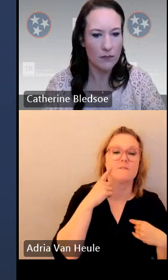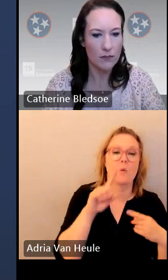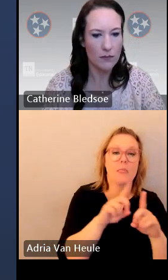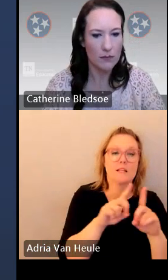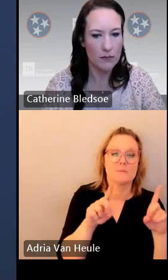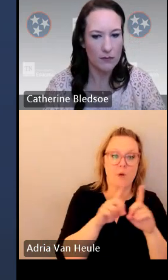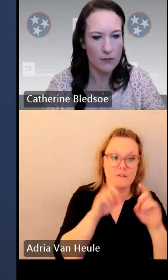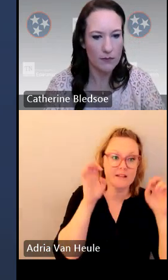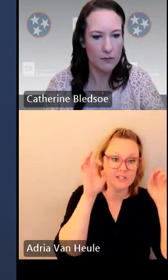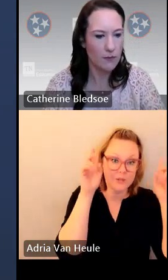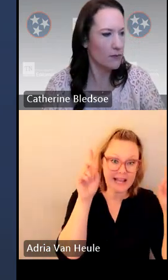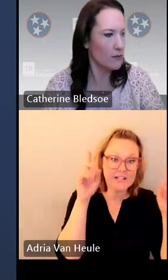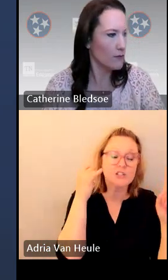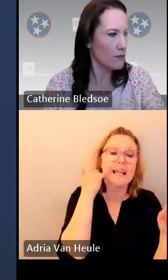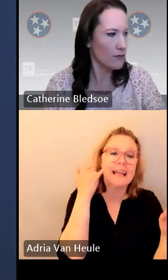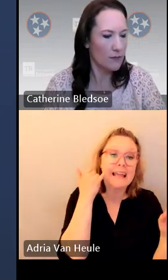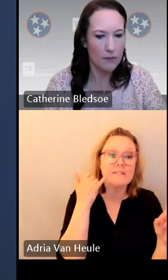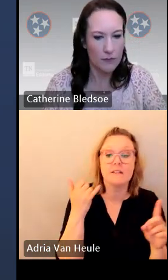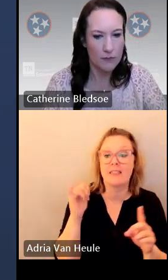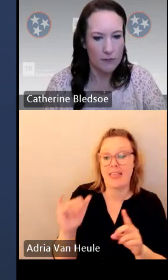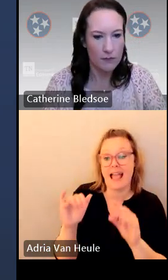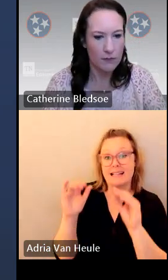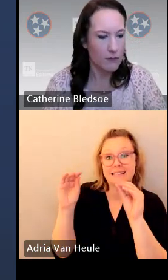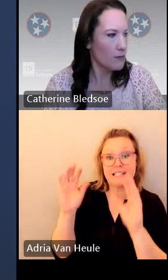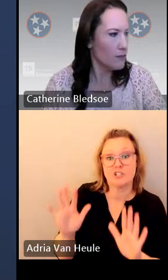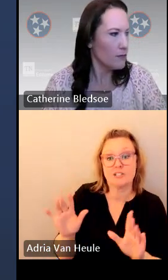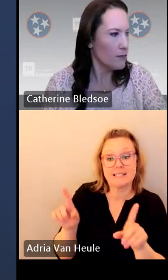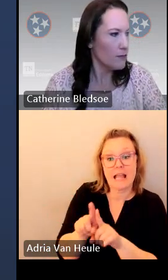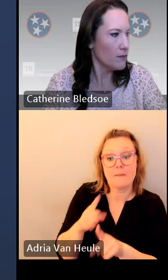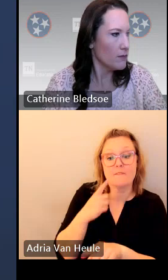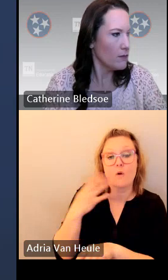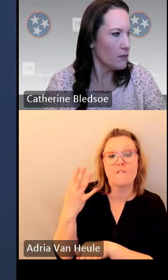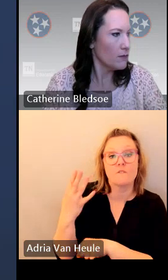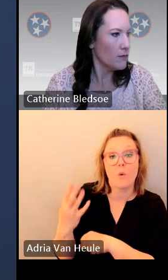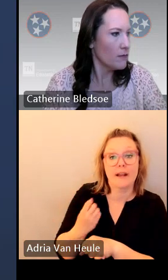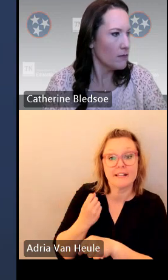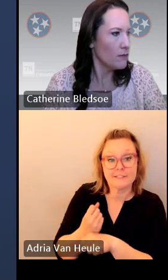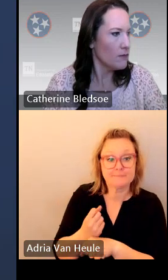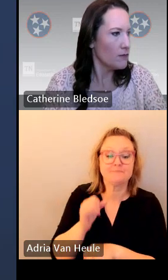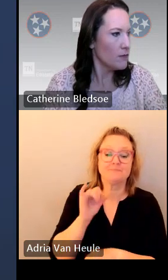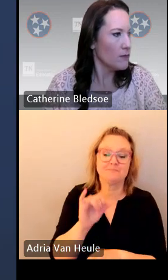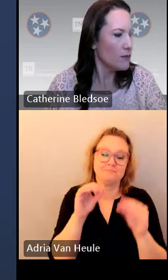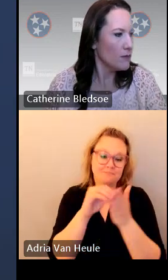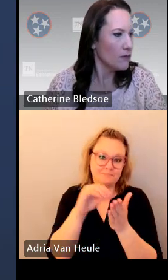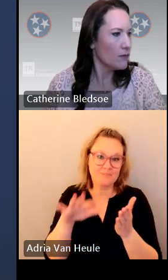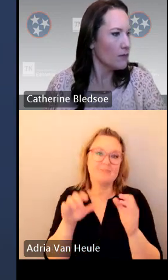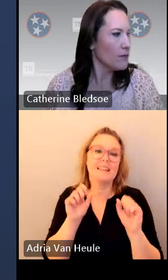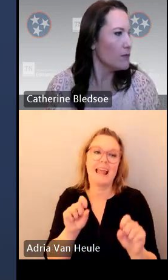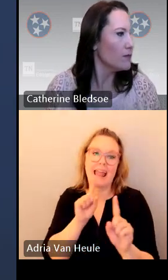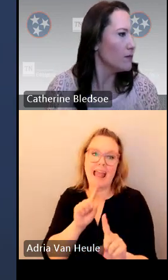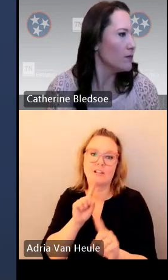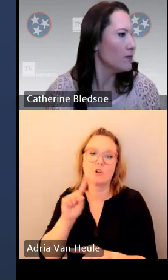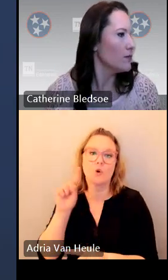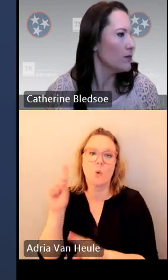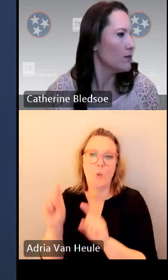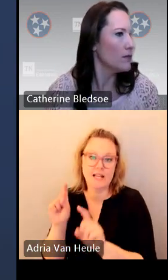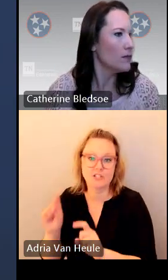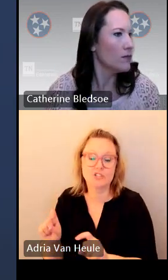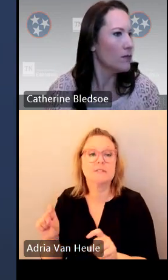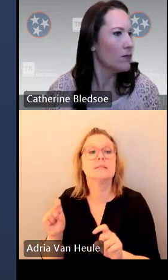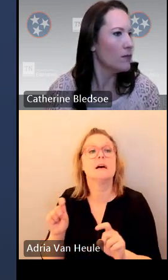to maybe if they had that teacher for 4 years, that teacher can answer questions about that student. You won't be able to answer all